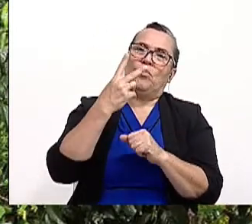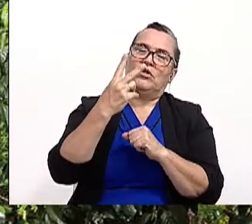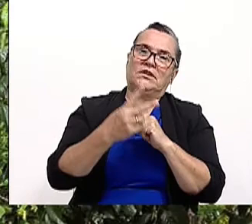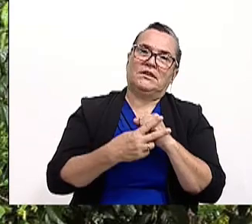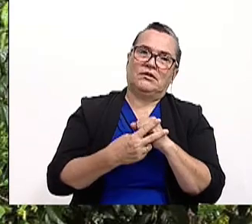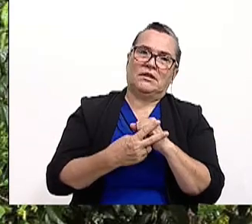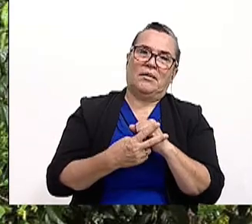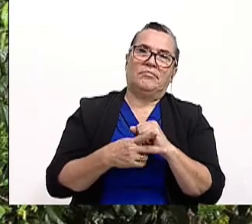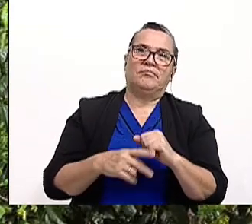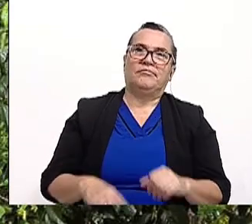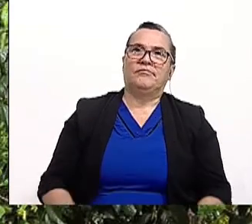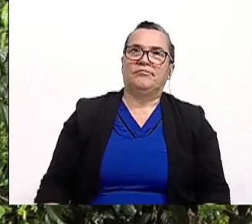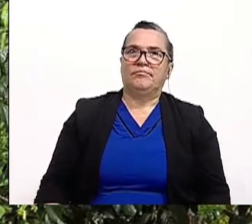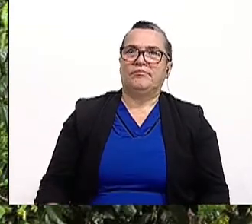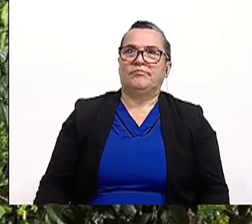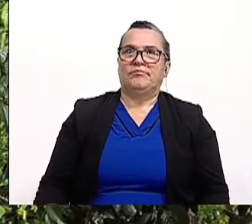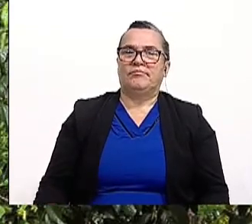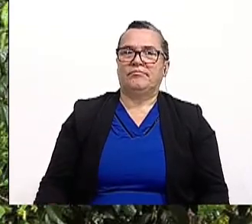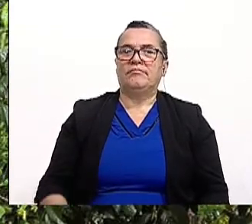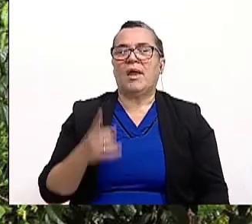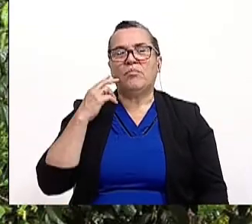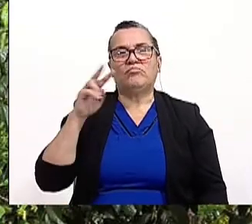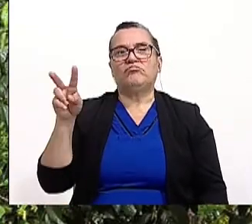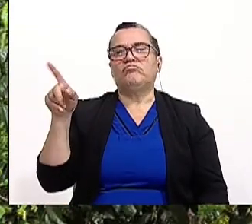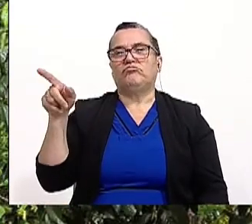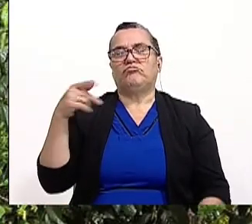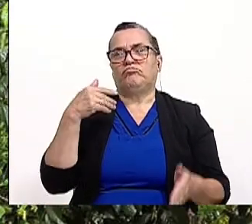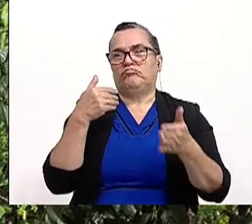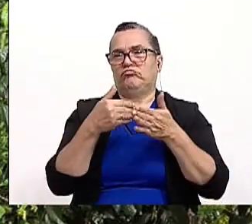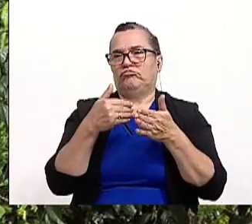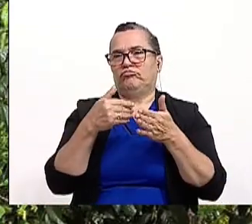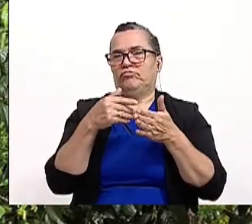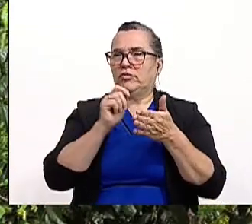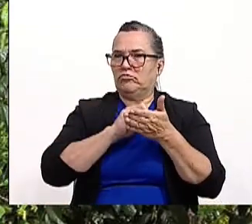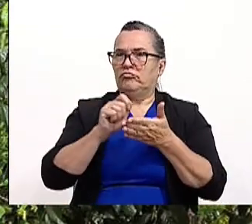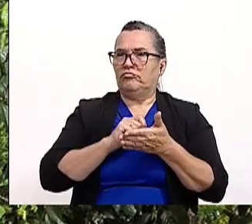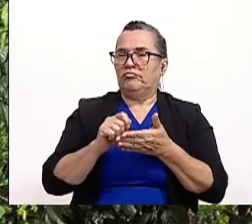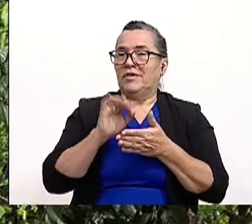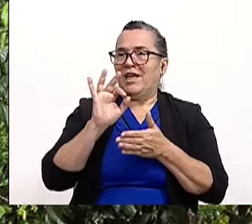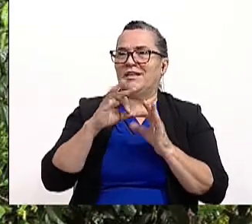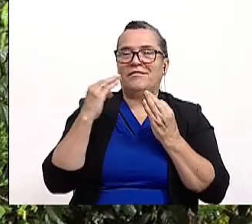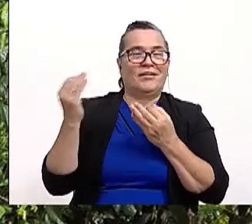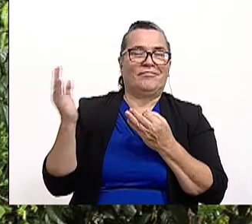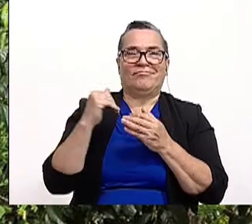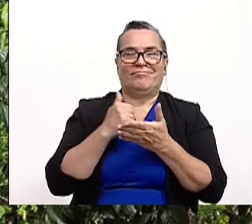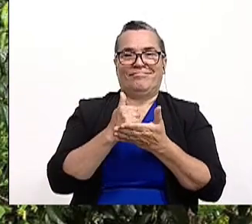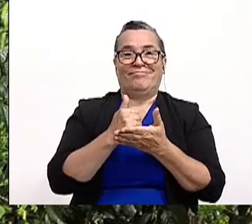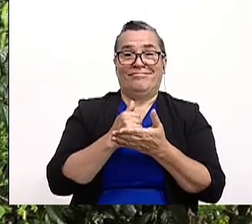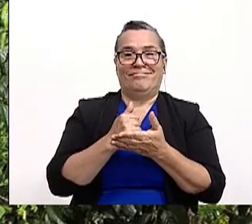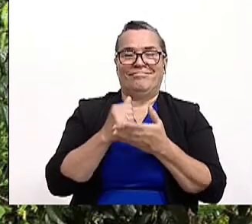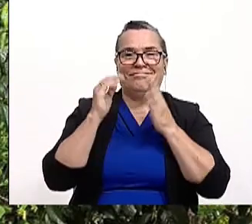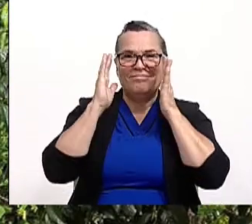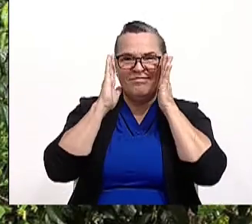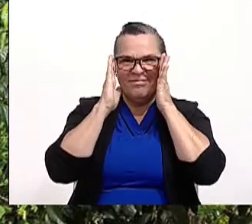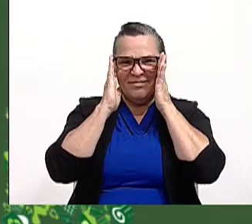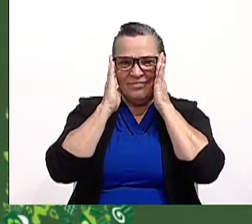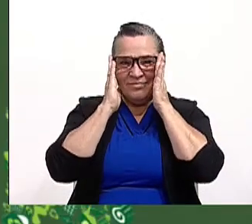for the second time. Pay close attention, remember to take notes, and ask your family for help.